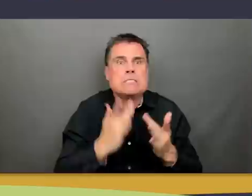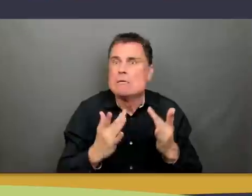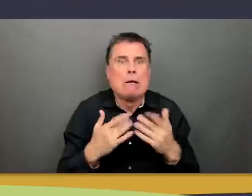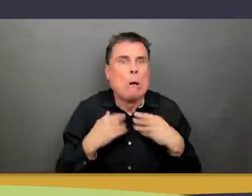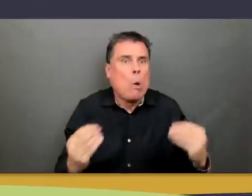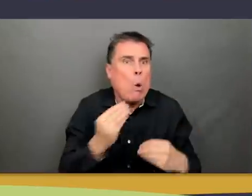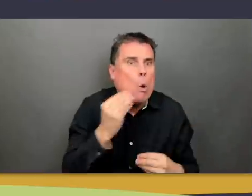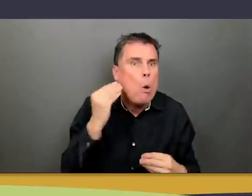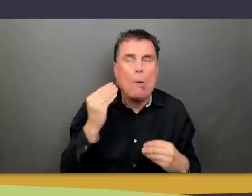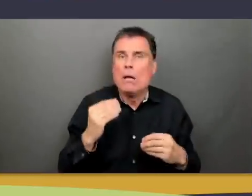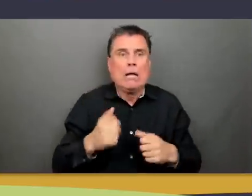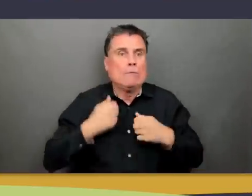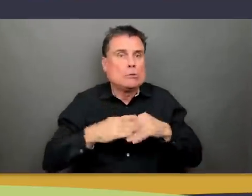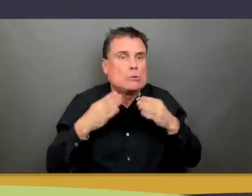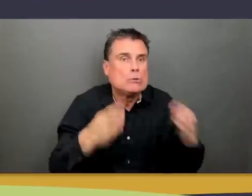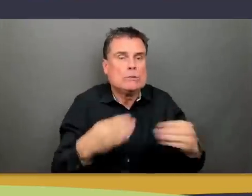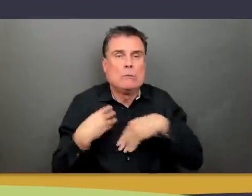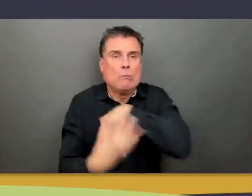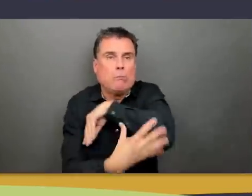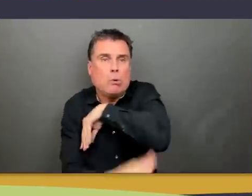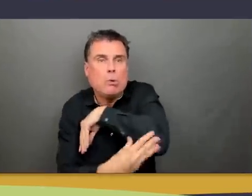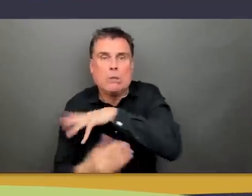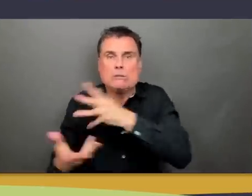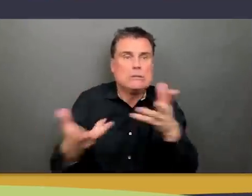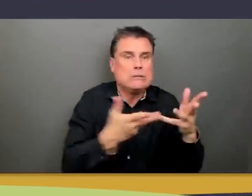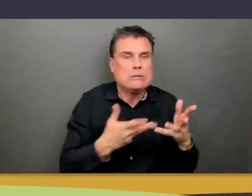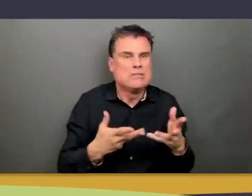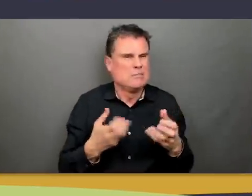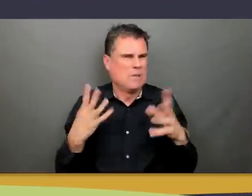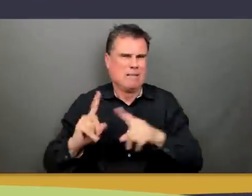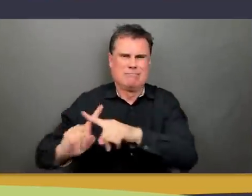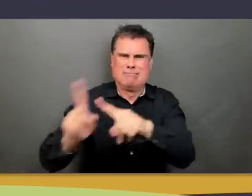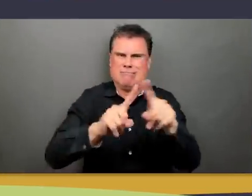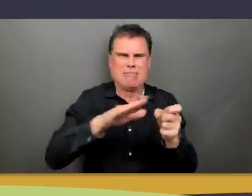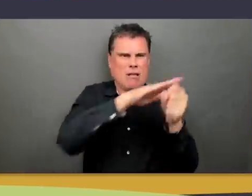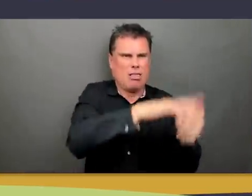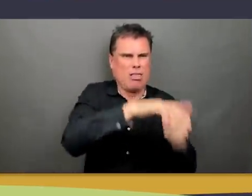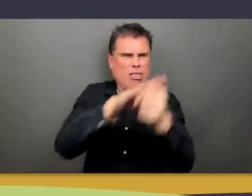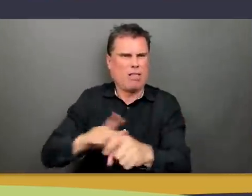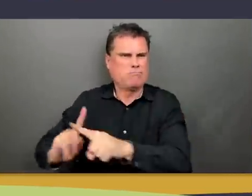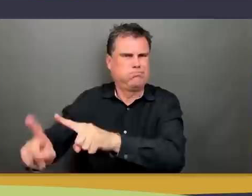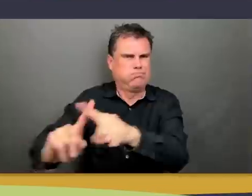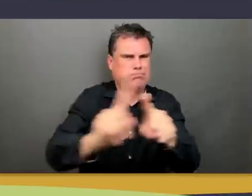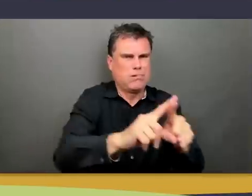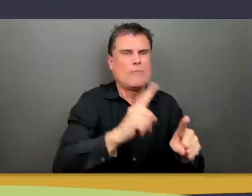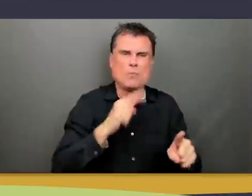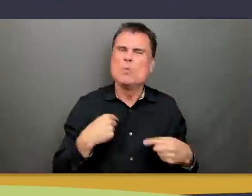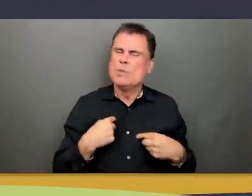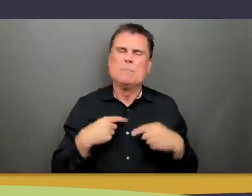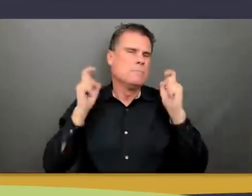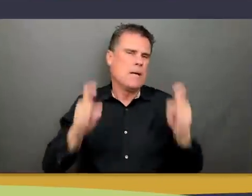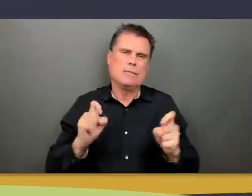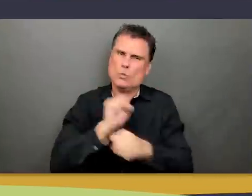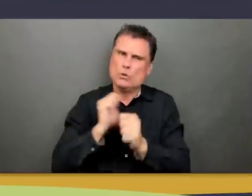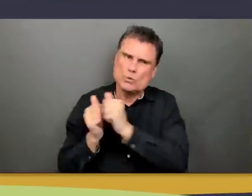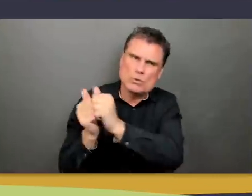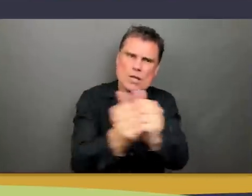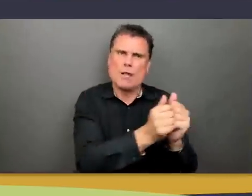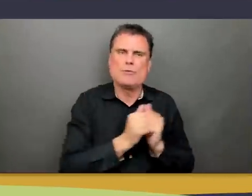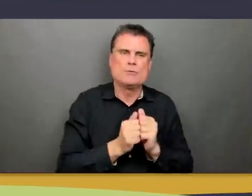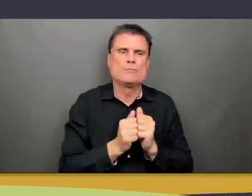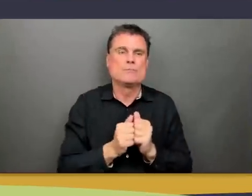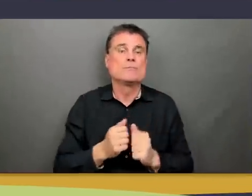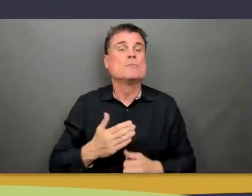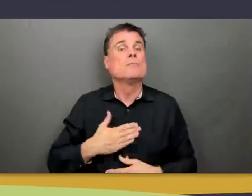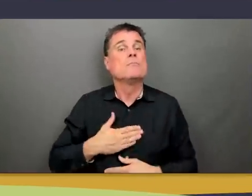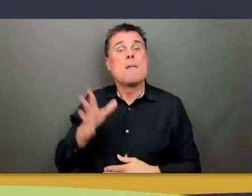to beat back this monster of oppression. As my mother says, many hands make light work. I